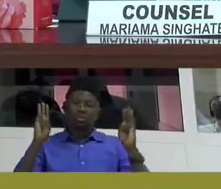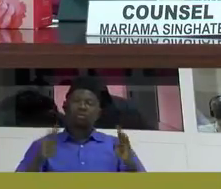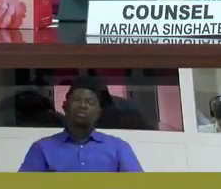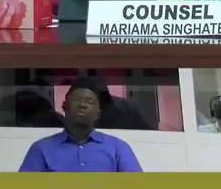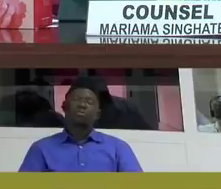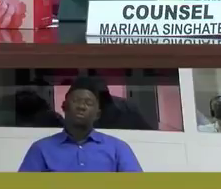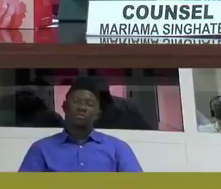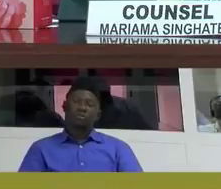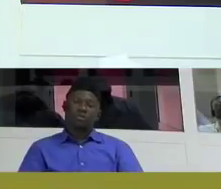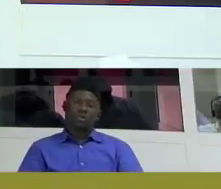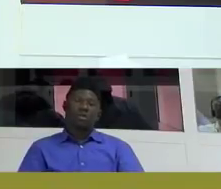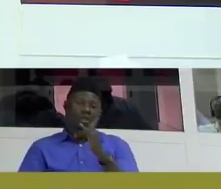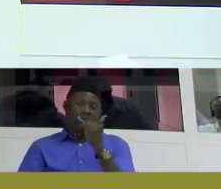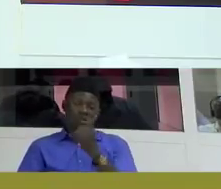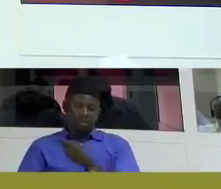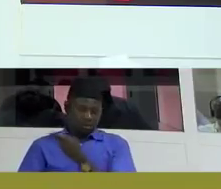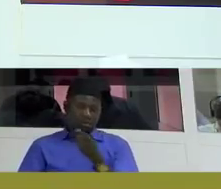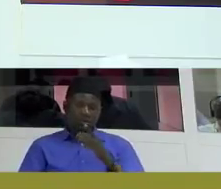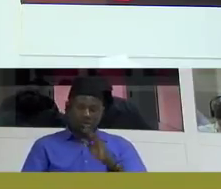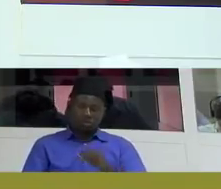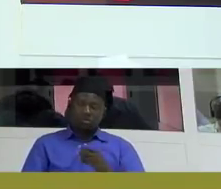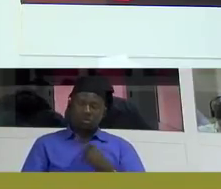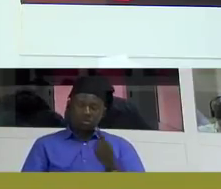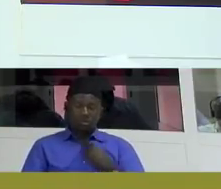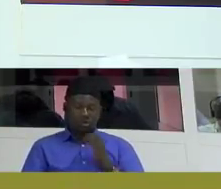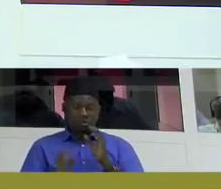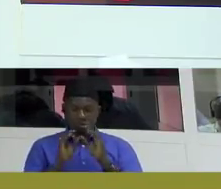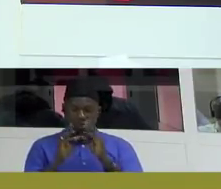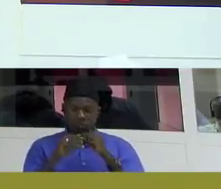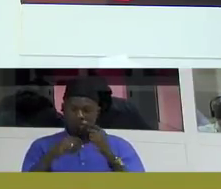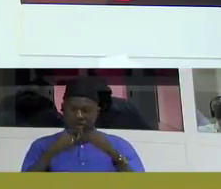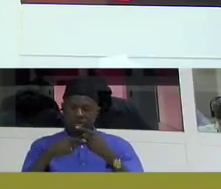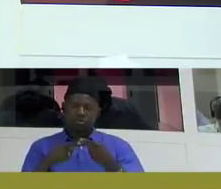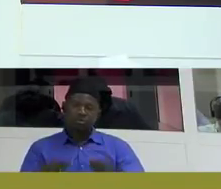they did. That was the one I'm referring to.